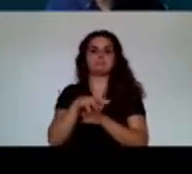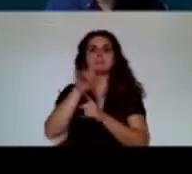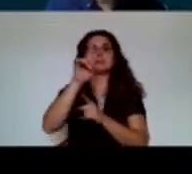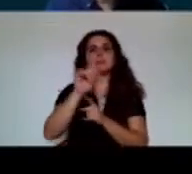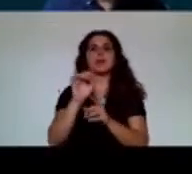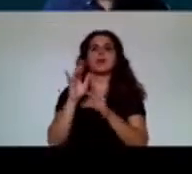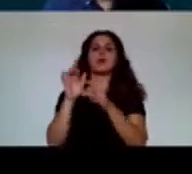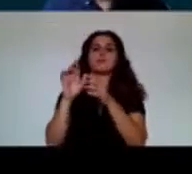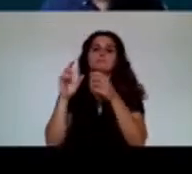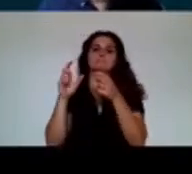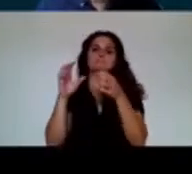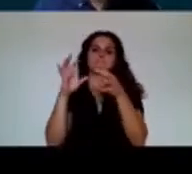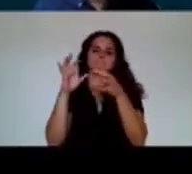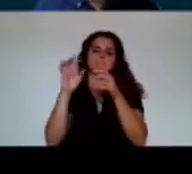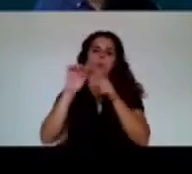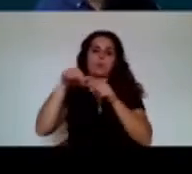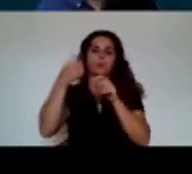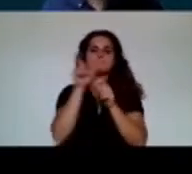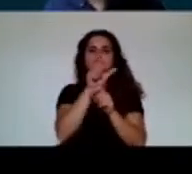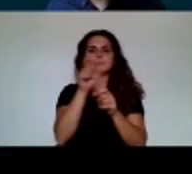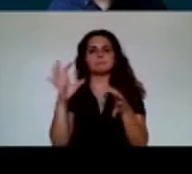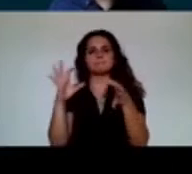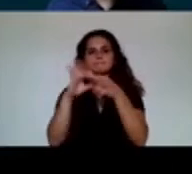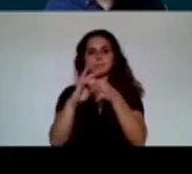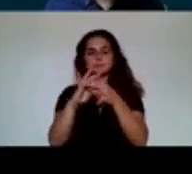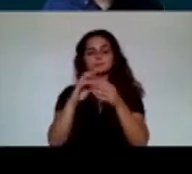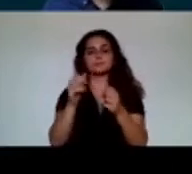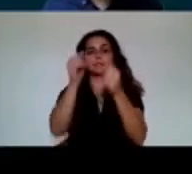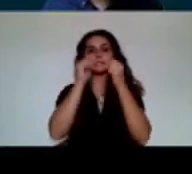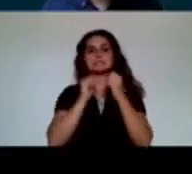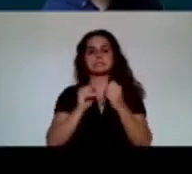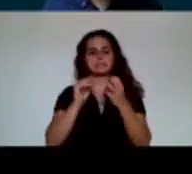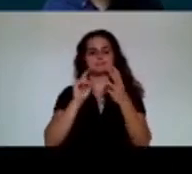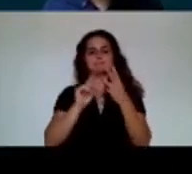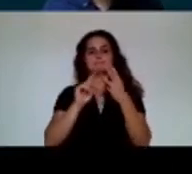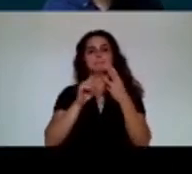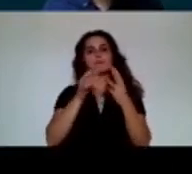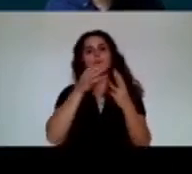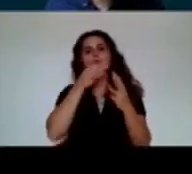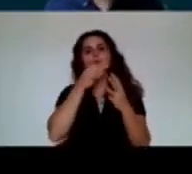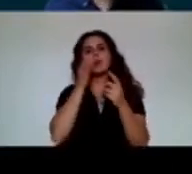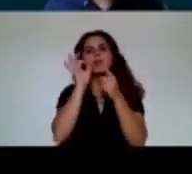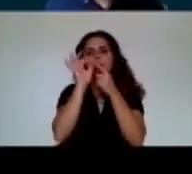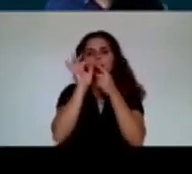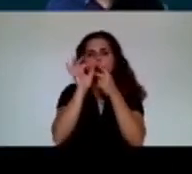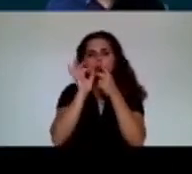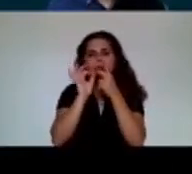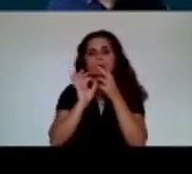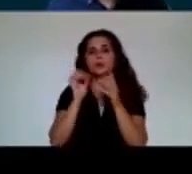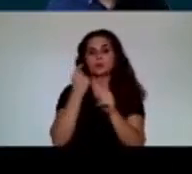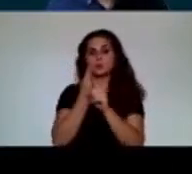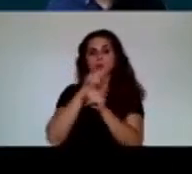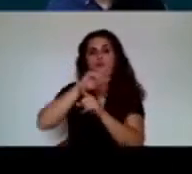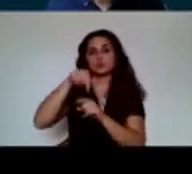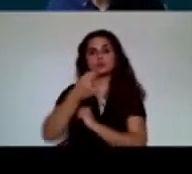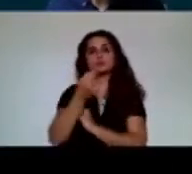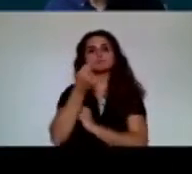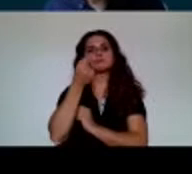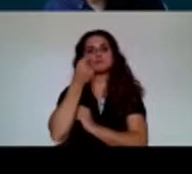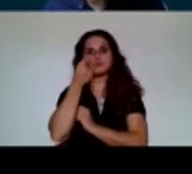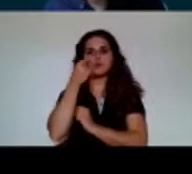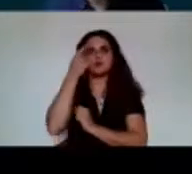concepts. Then I will move to talk in more detail about what we know in regard to